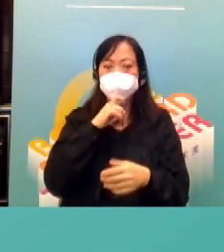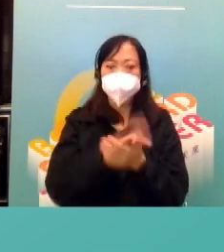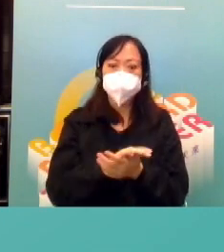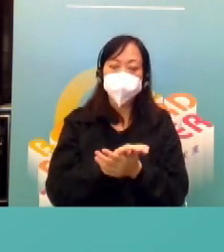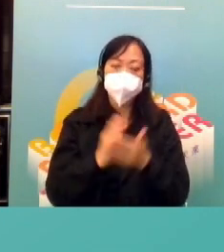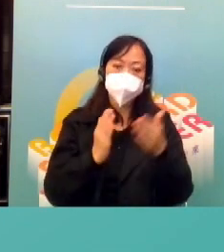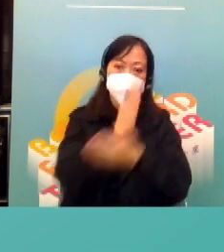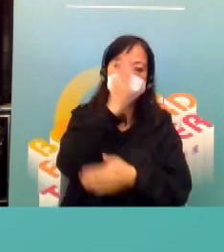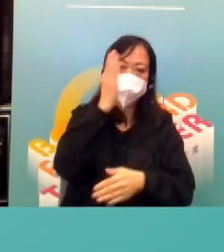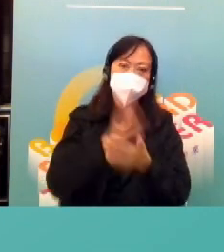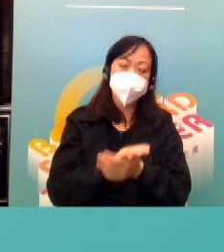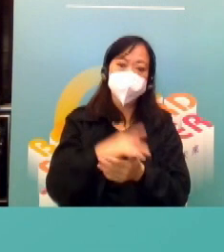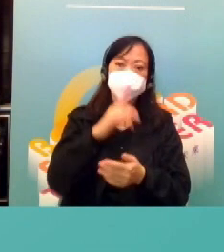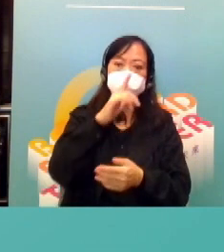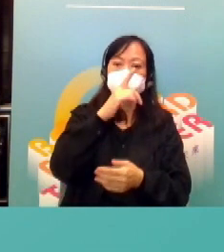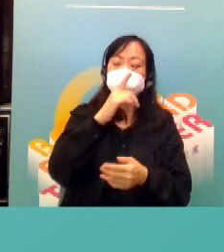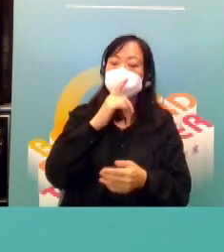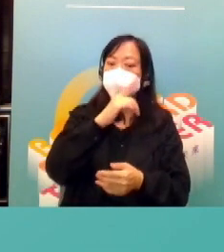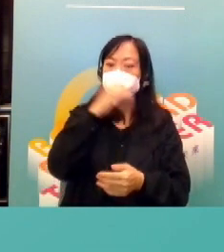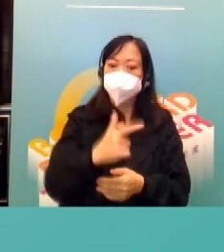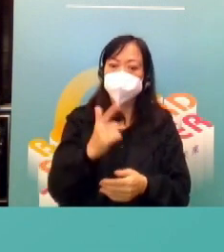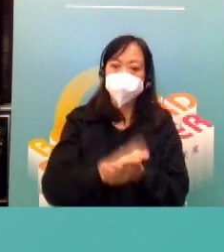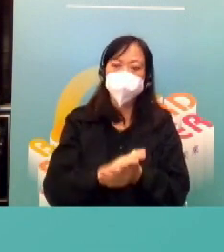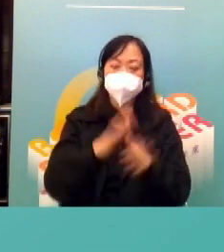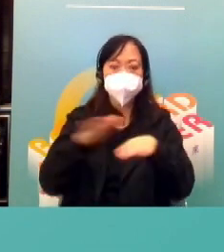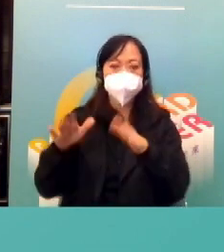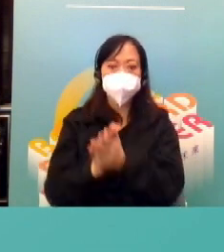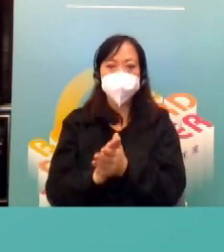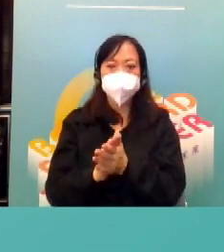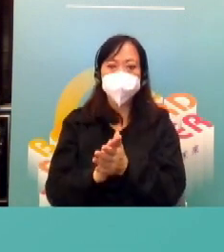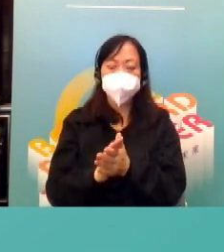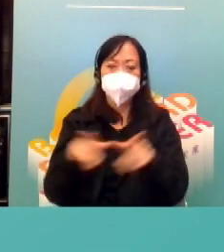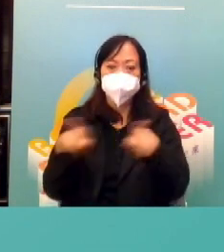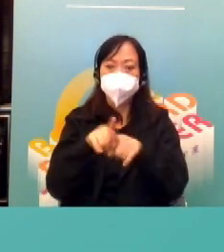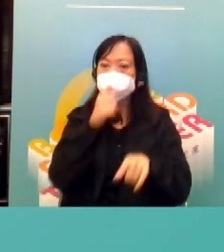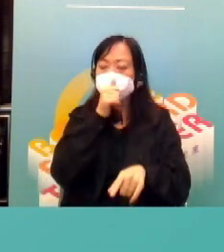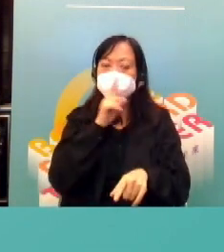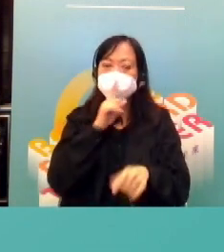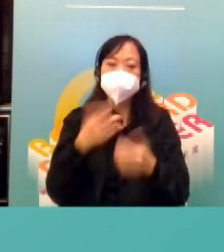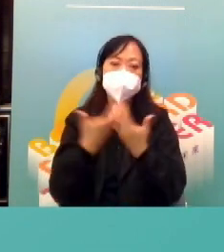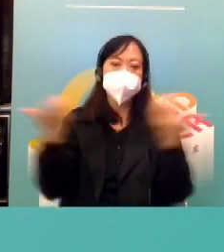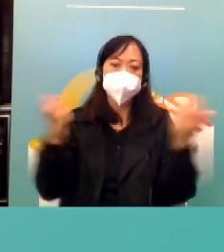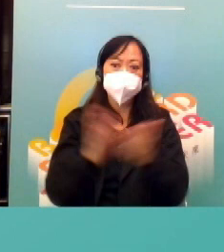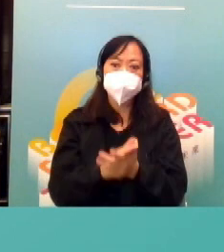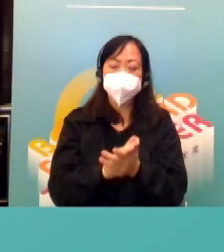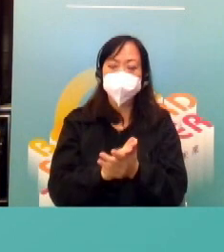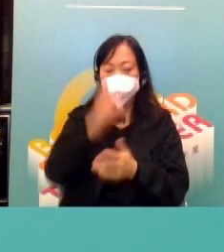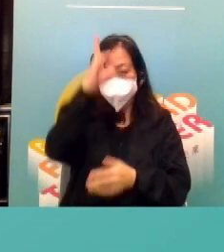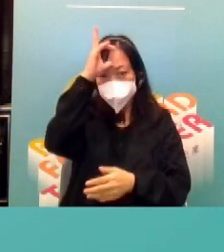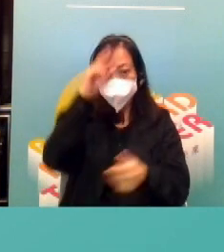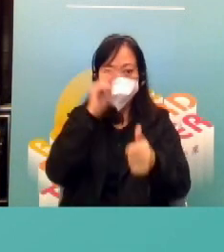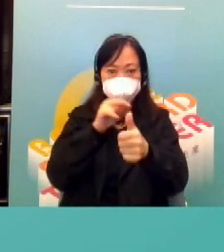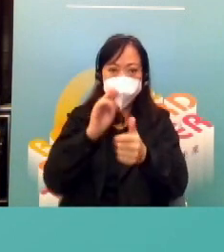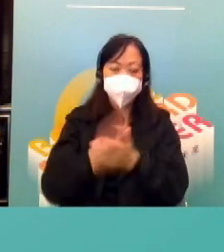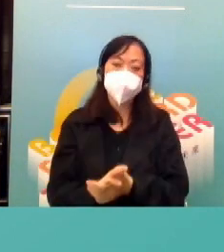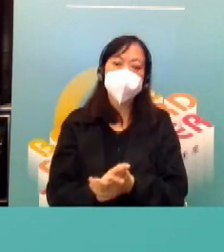need to be looked after by the government, by the state, often leading to not very good outcomes for them. We have